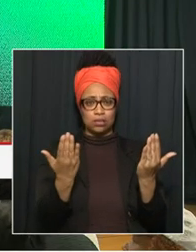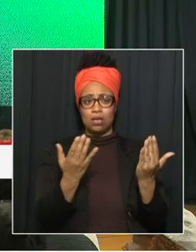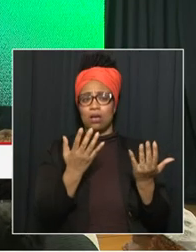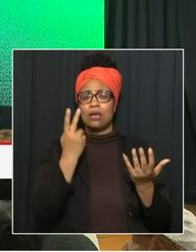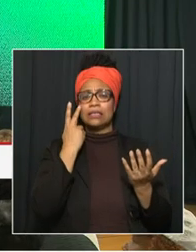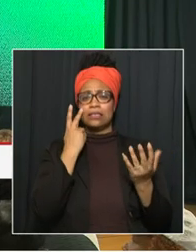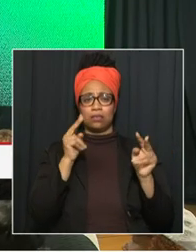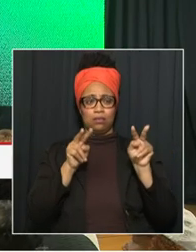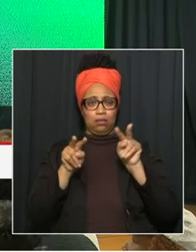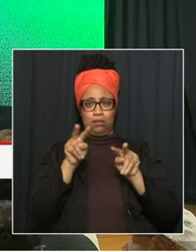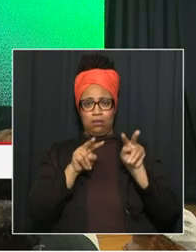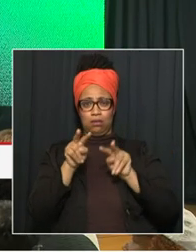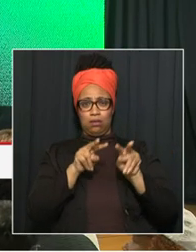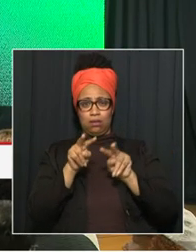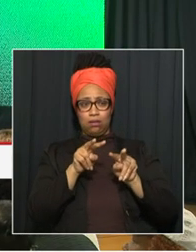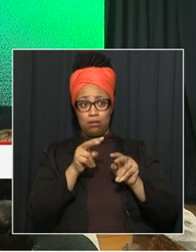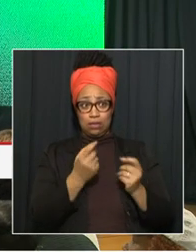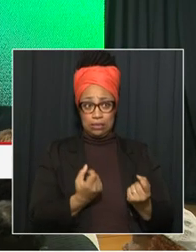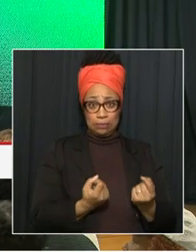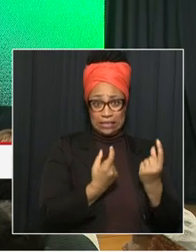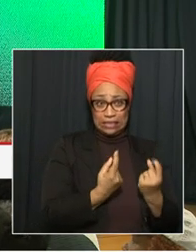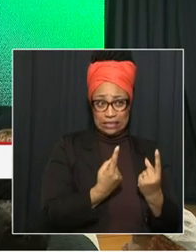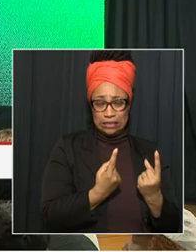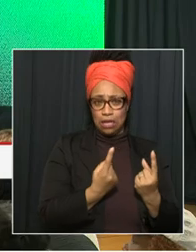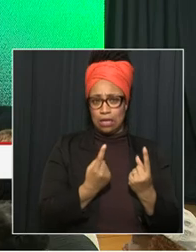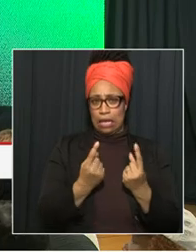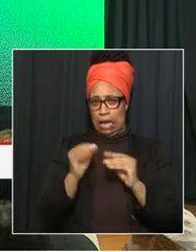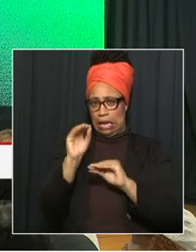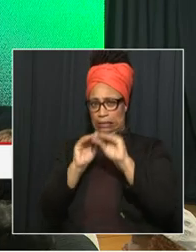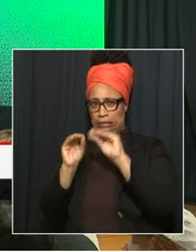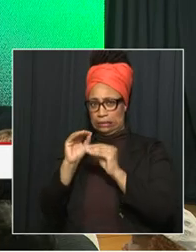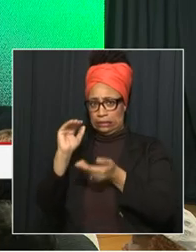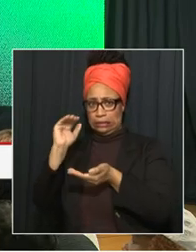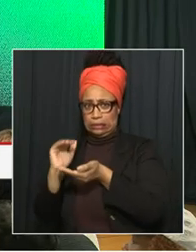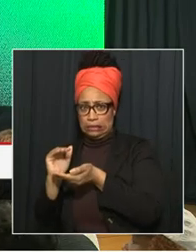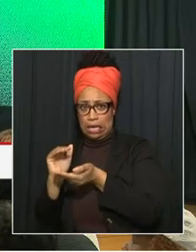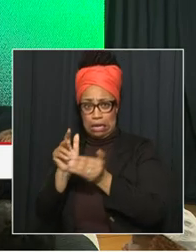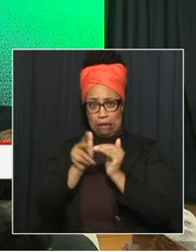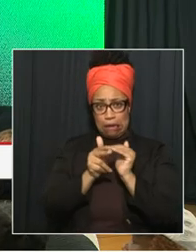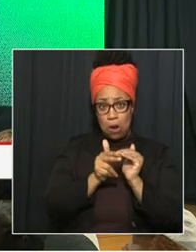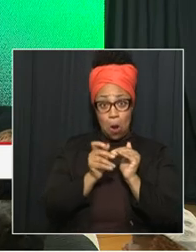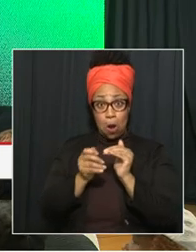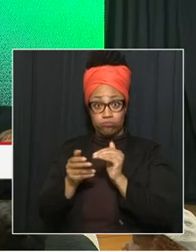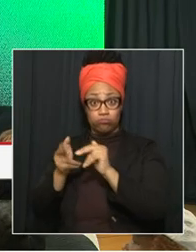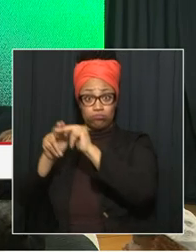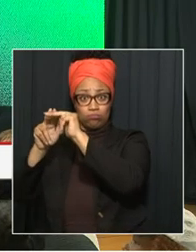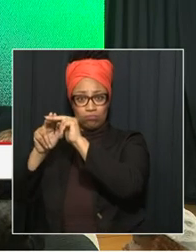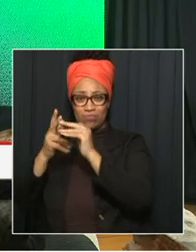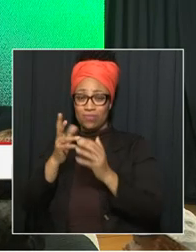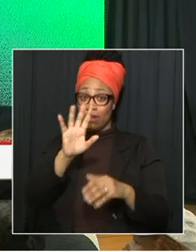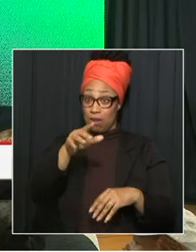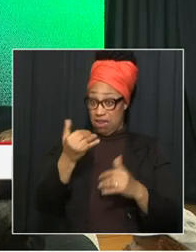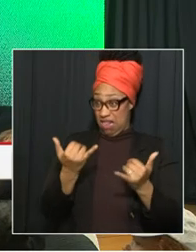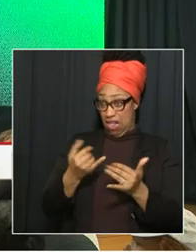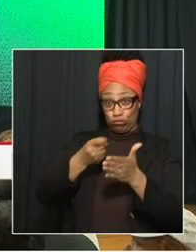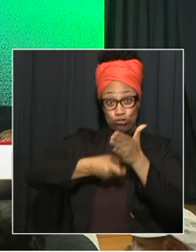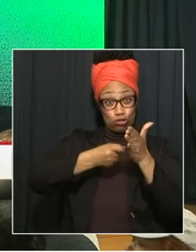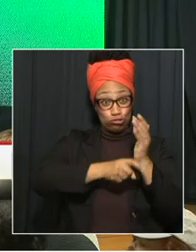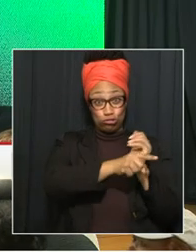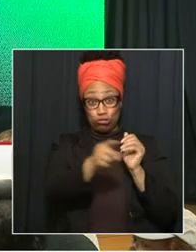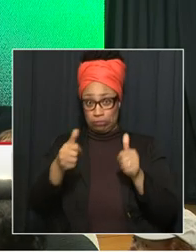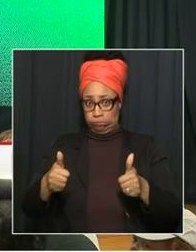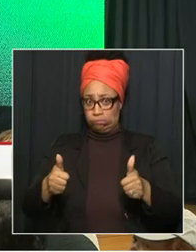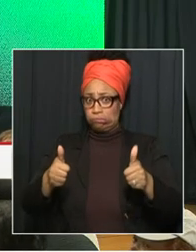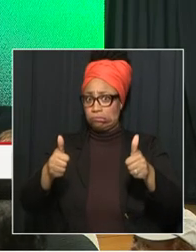the price of everything is going up. Just to buy the same food next year is probably going to be